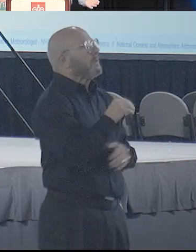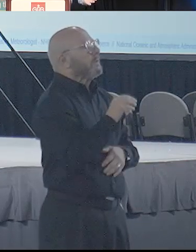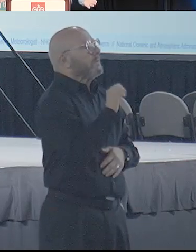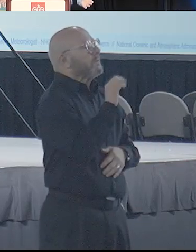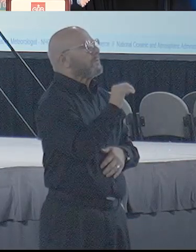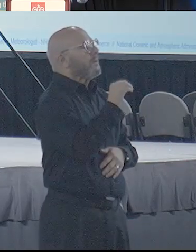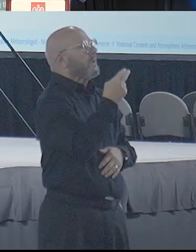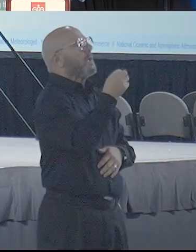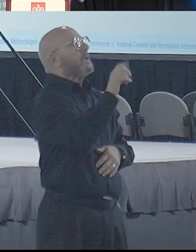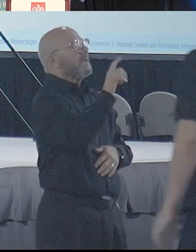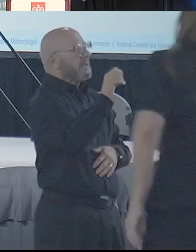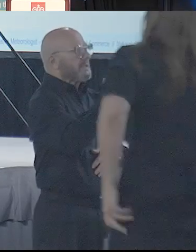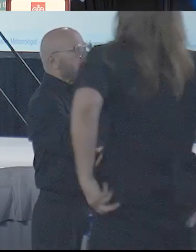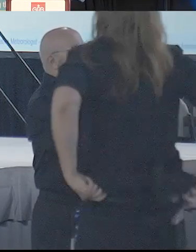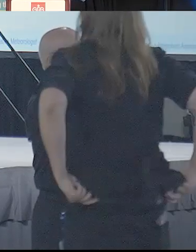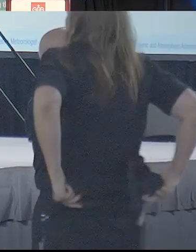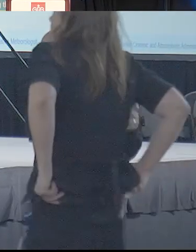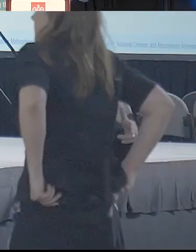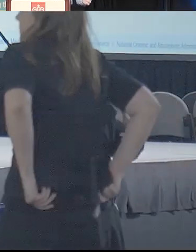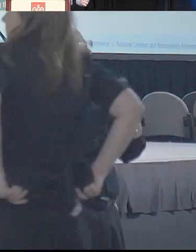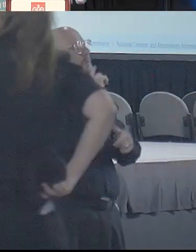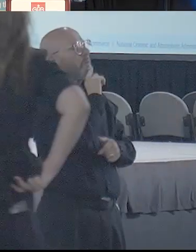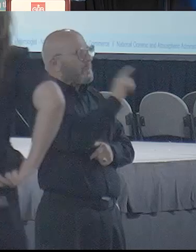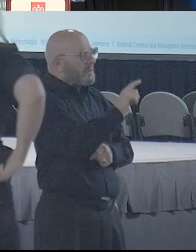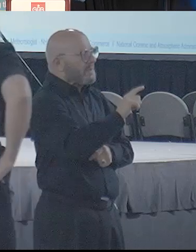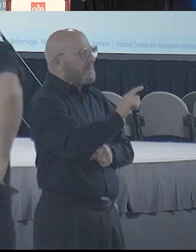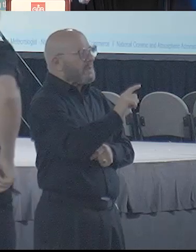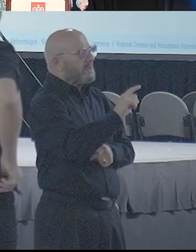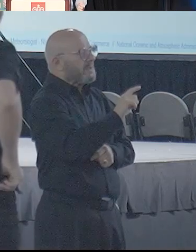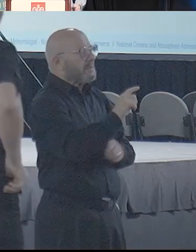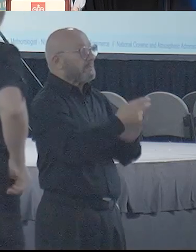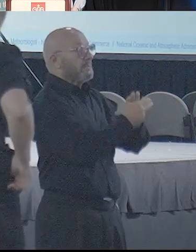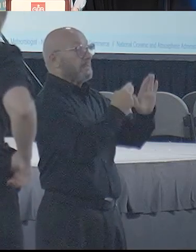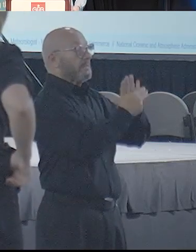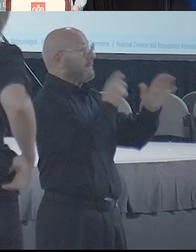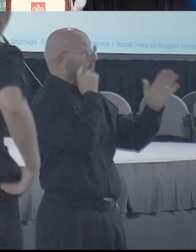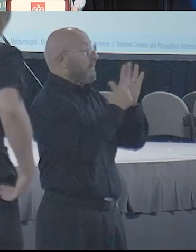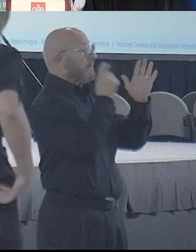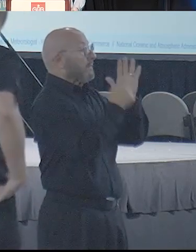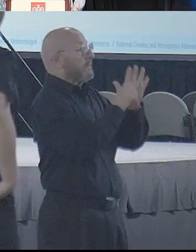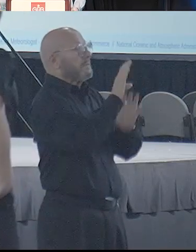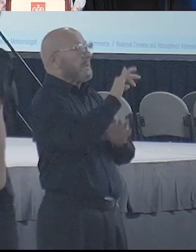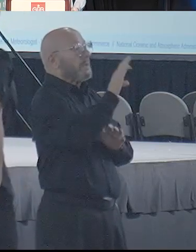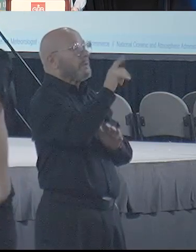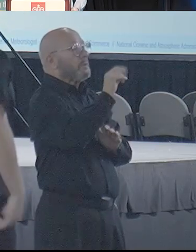So Helene, unfortunately, was a storm that really highlighted all threats you get from tropical cyclones, because we also had a significant storm surge